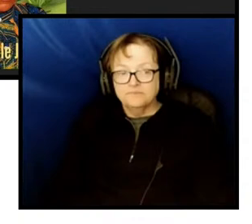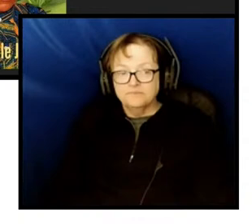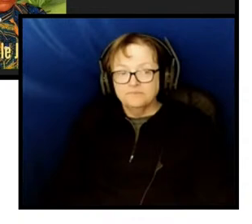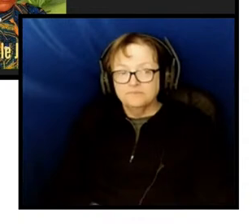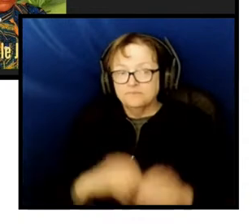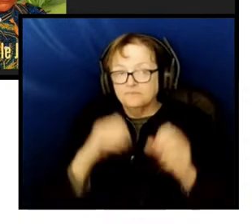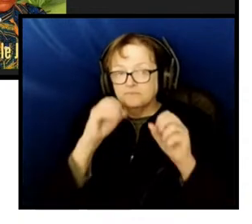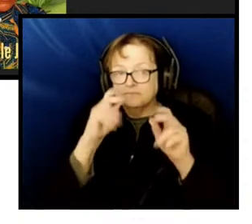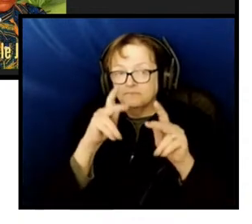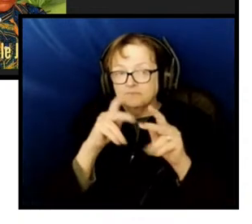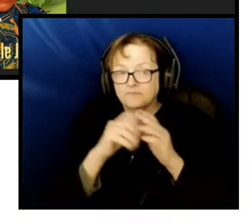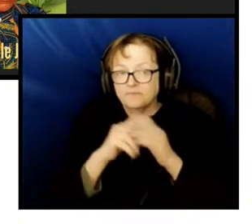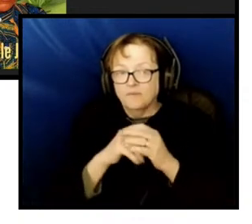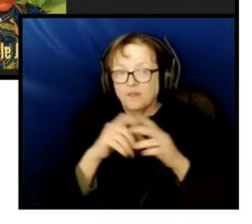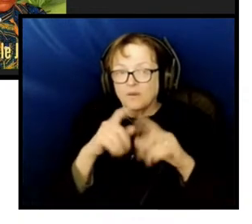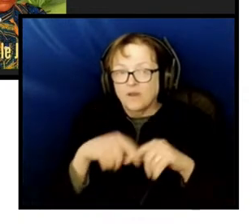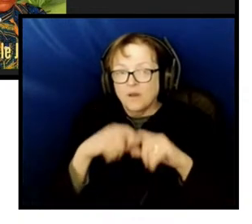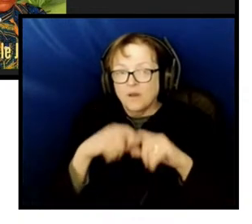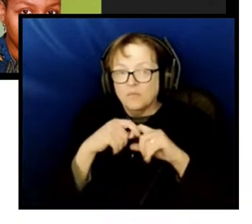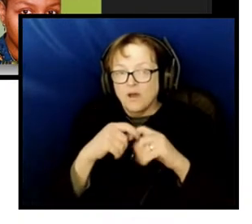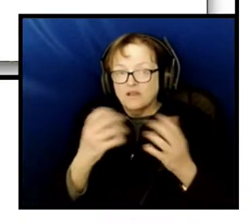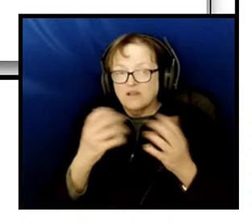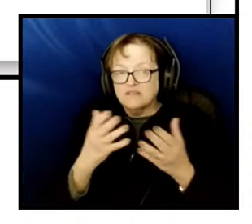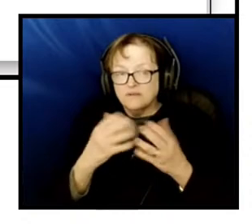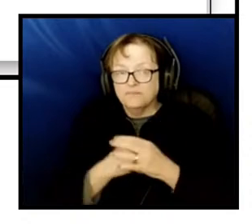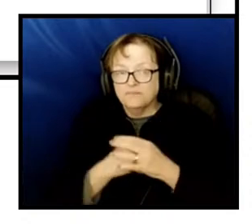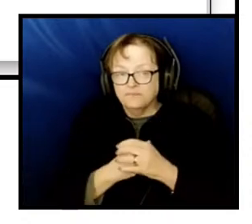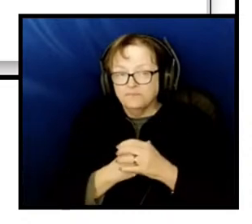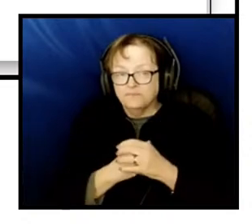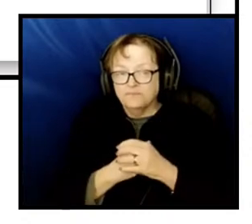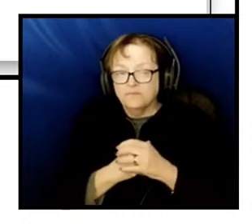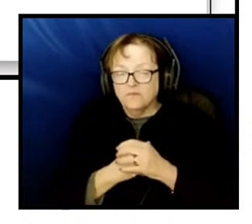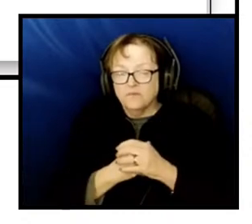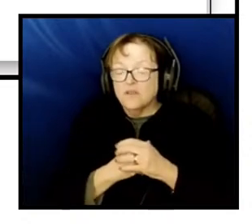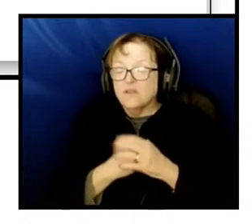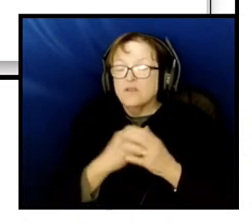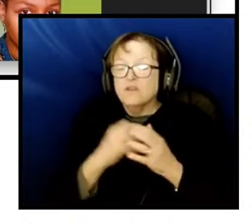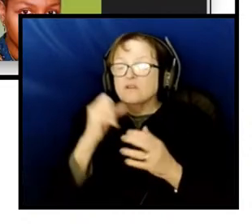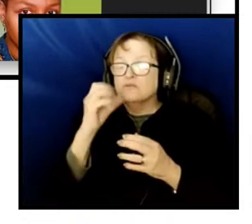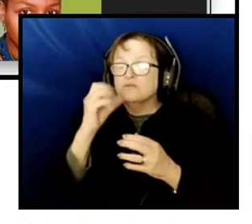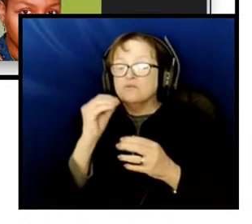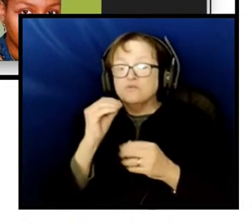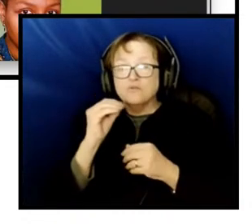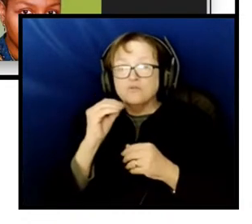Okay, we're gonna pause here. Okay, so the next